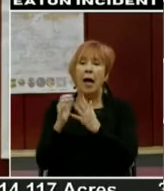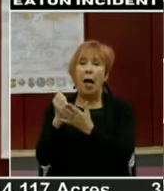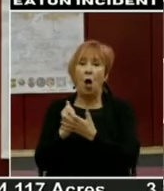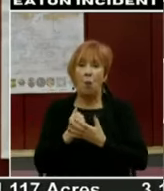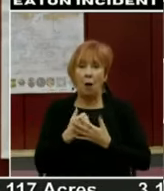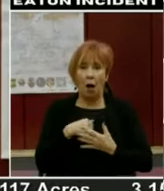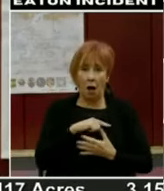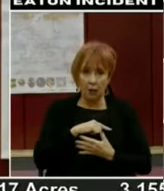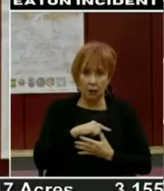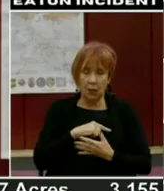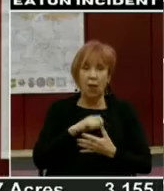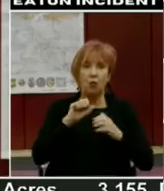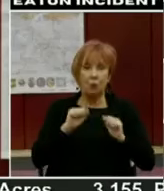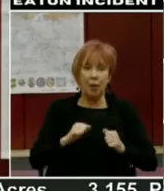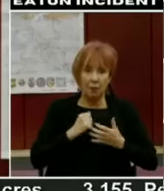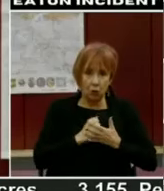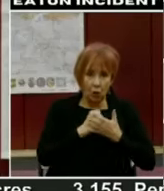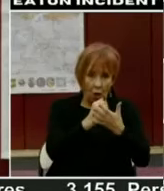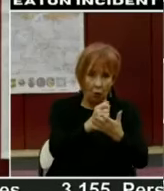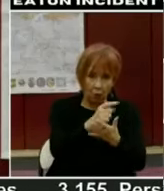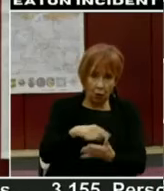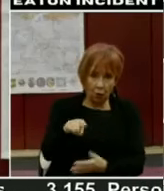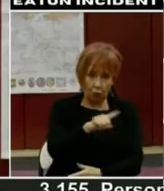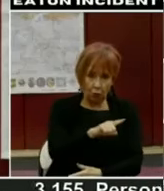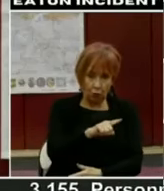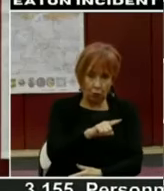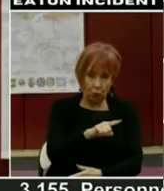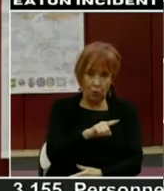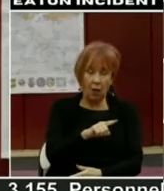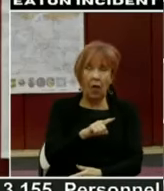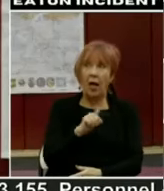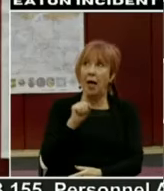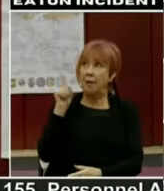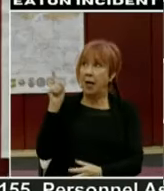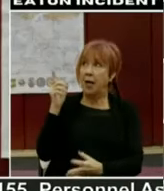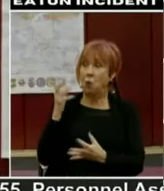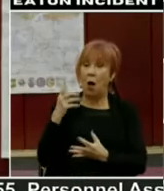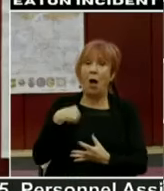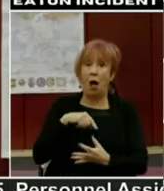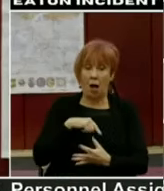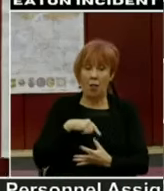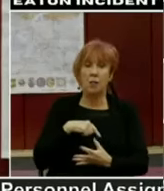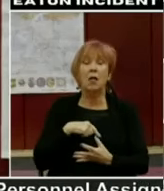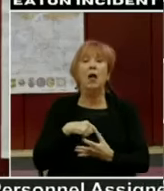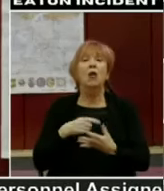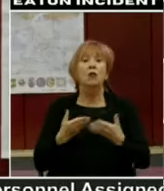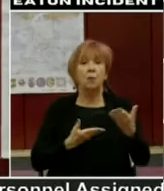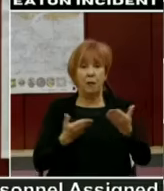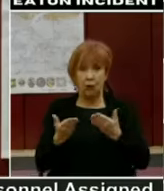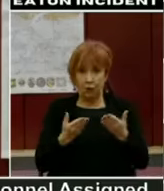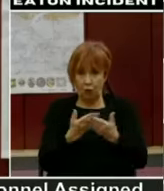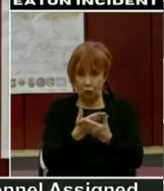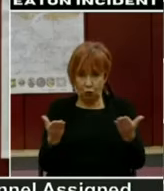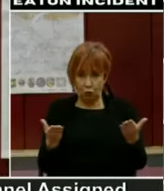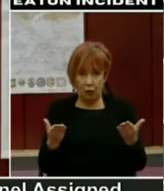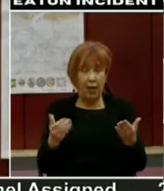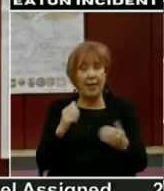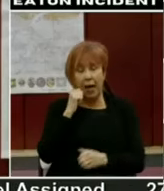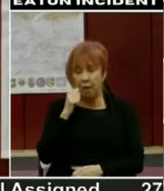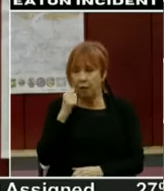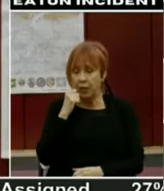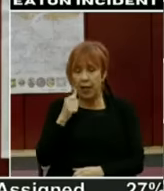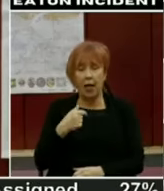then their insistence that we be of service is something I take to heart every day, but I